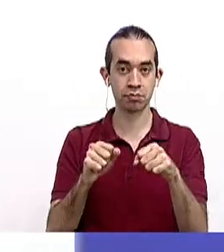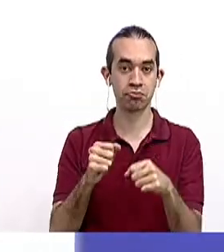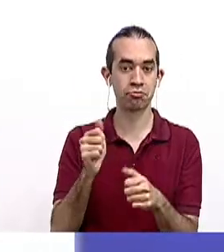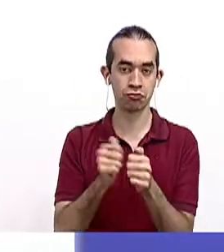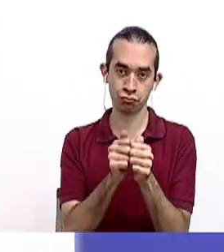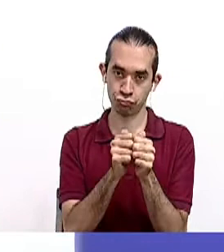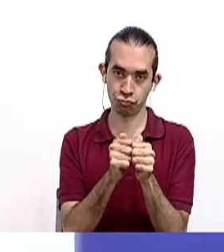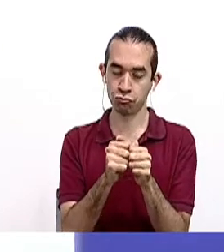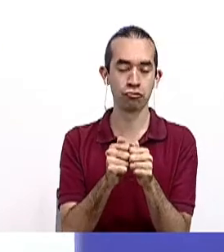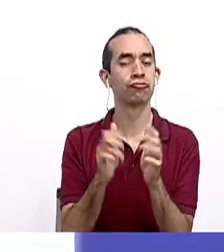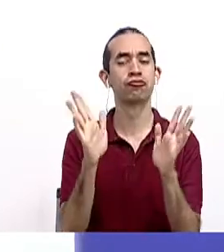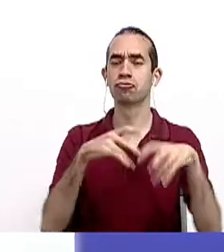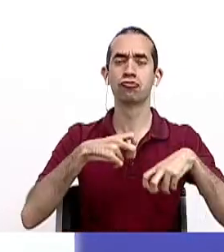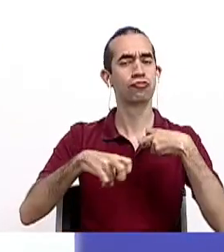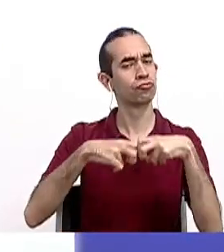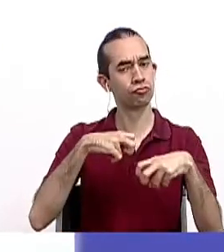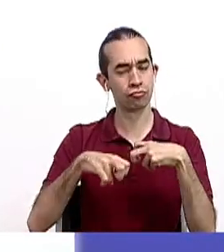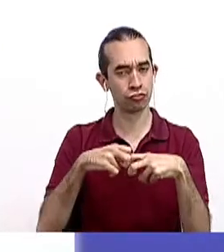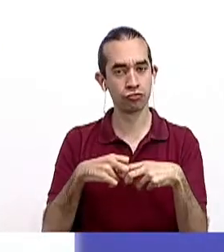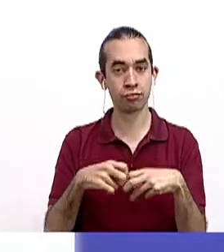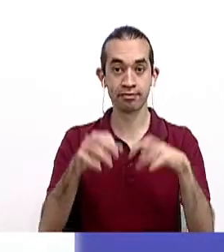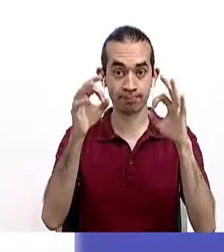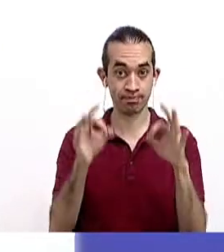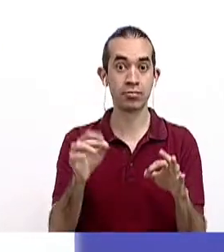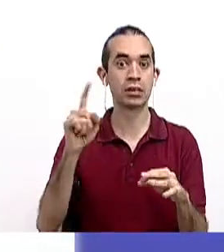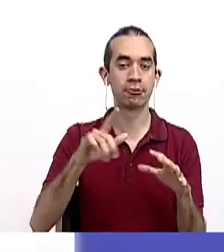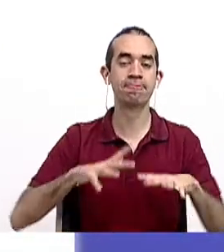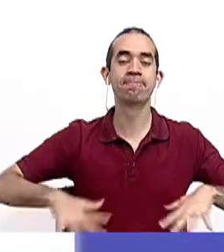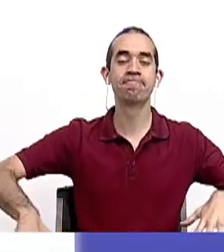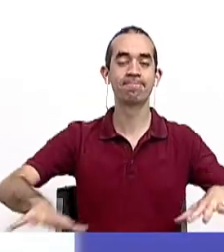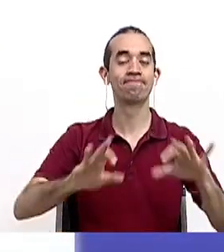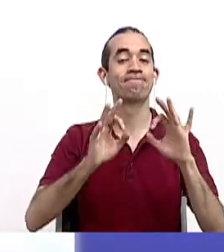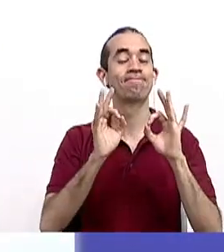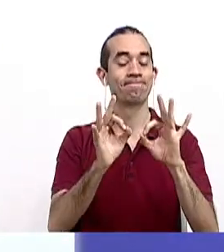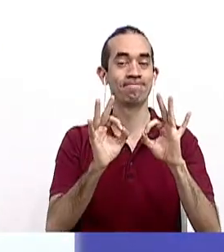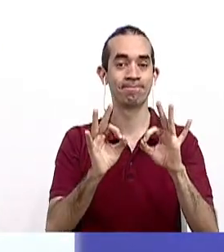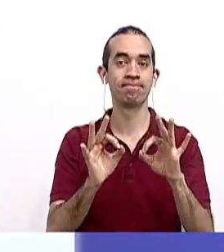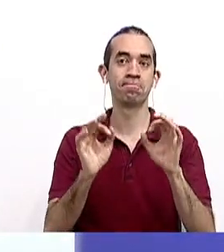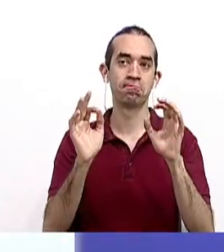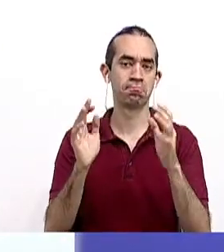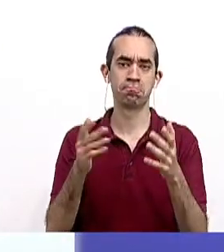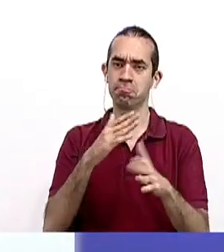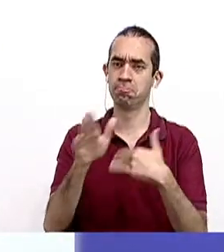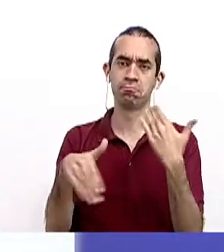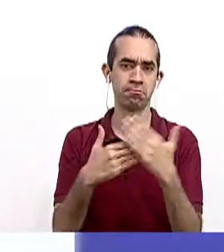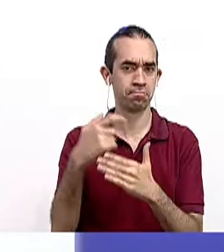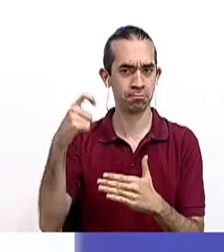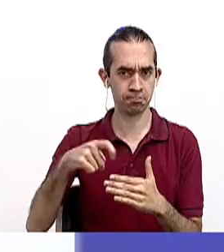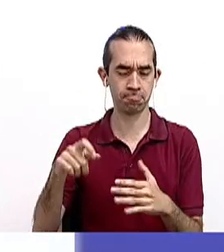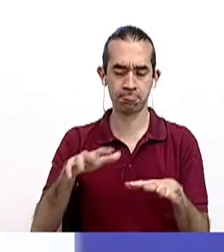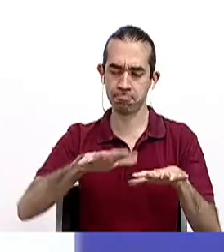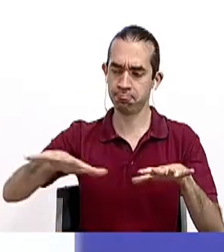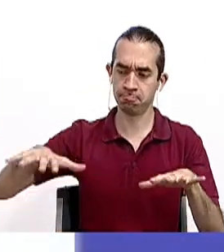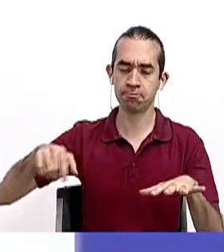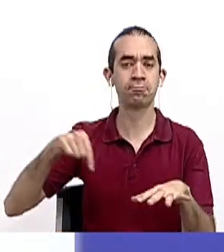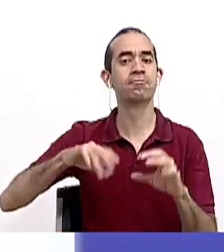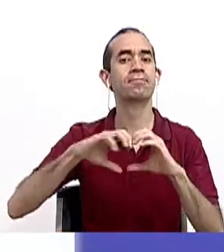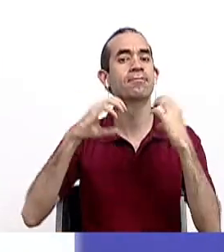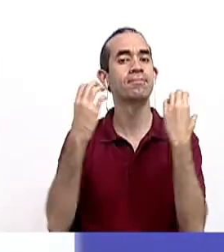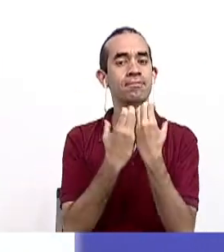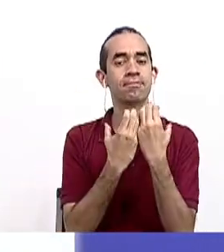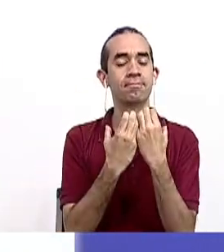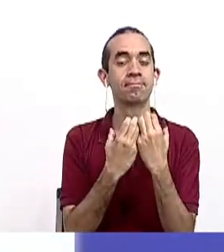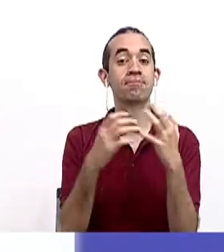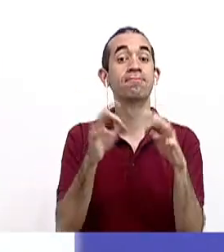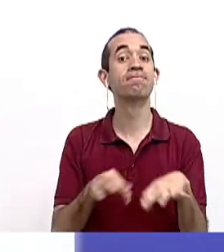devices, don't worry. Make sure you are in a right space, right? A place where you can have everything you need for today's lesson. And